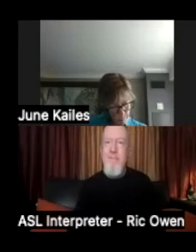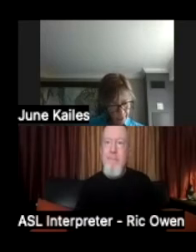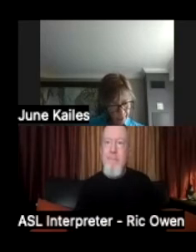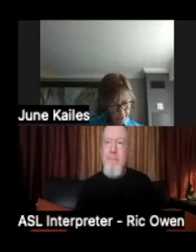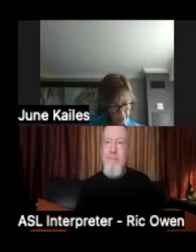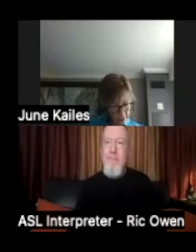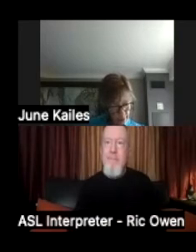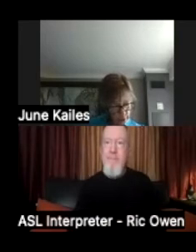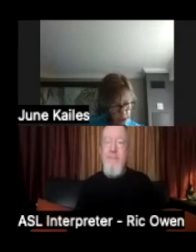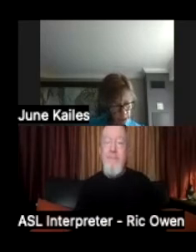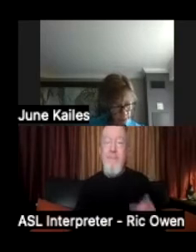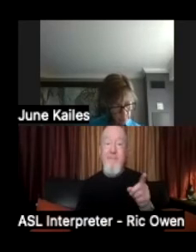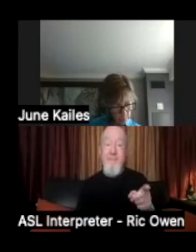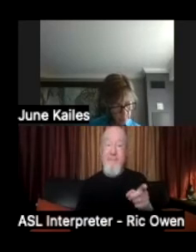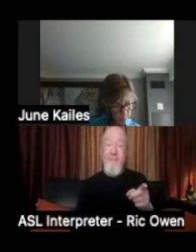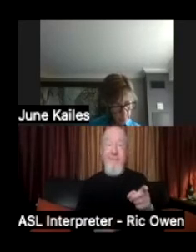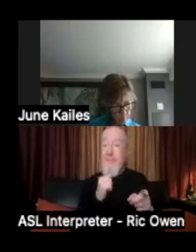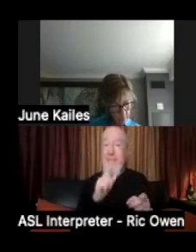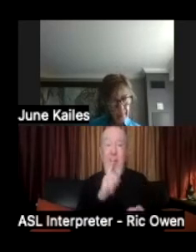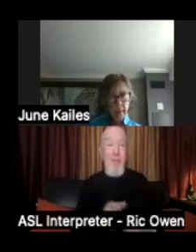hopeful, but it is not true.